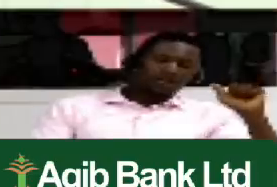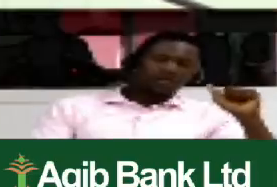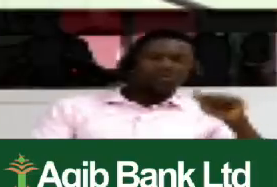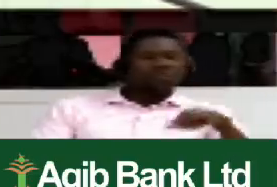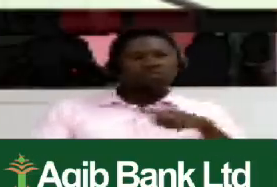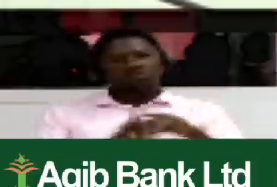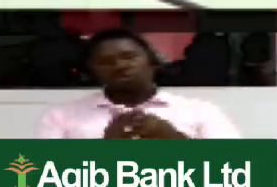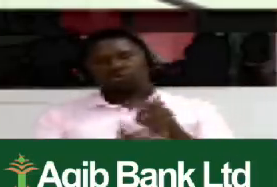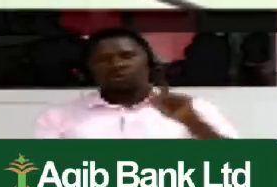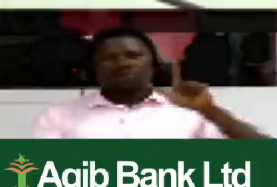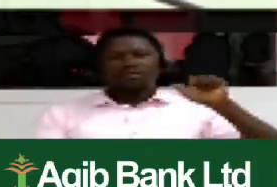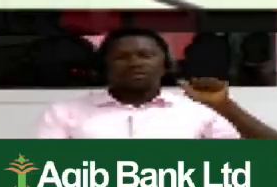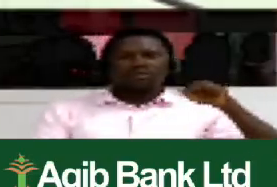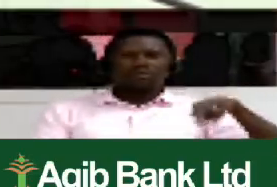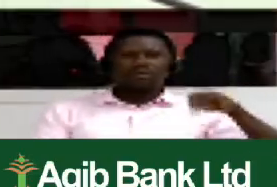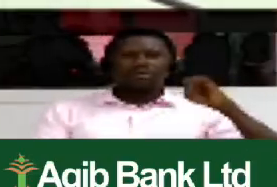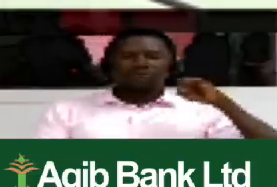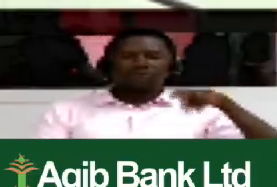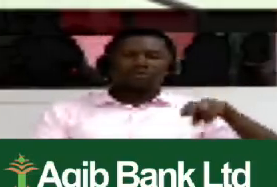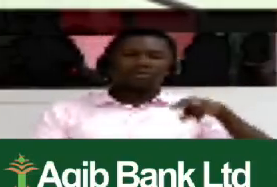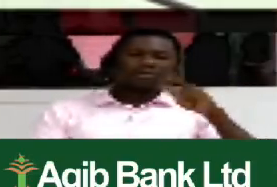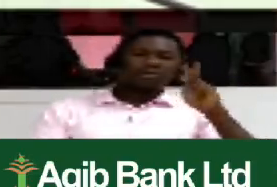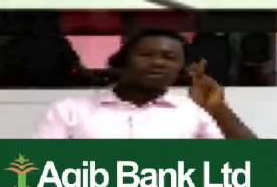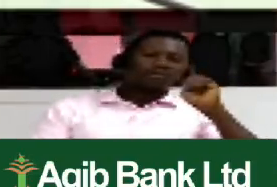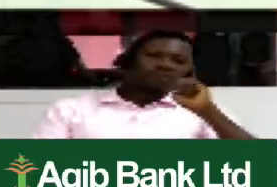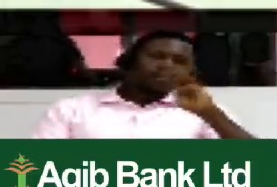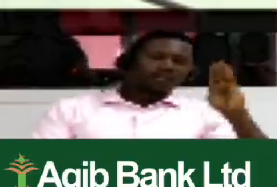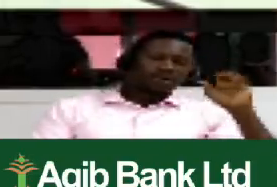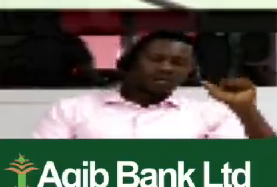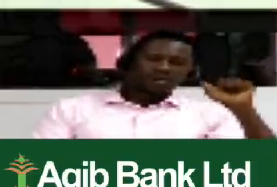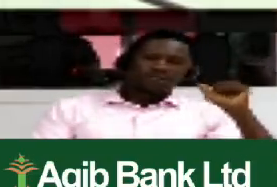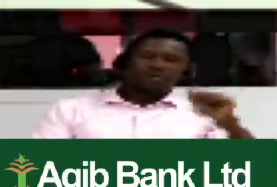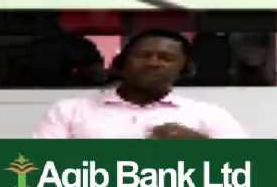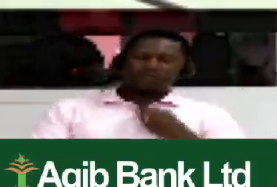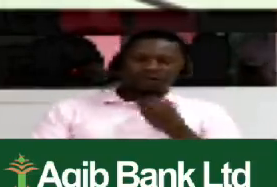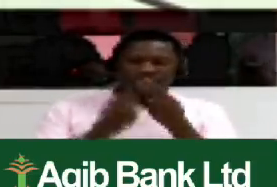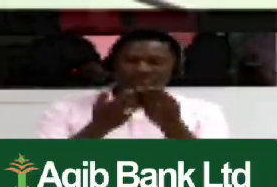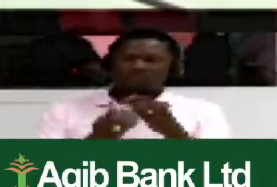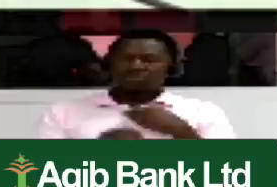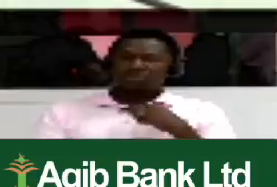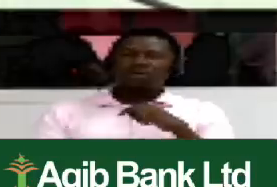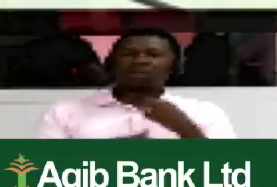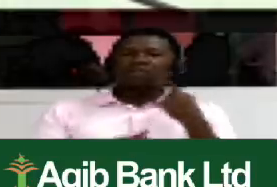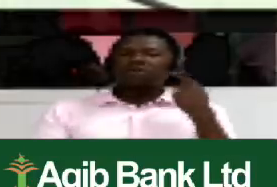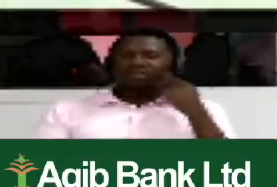Can you tell us your date and place of birth? 11th of November,